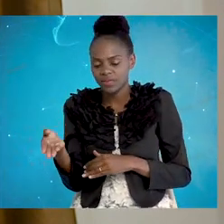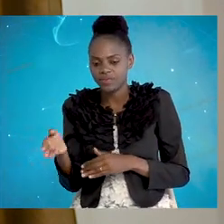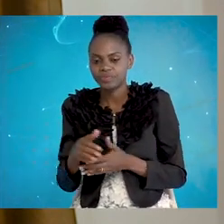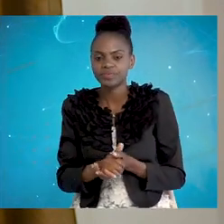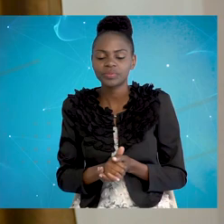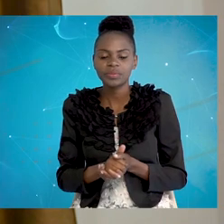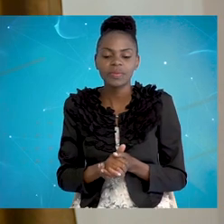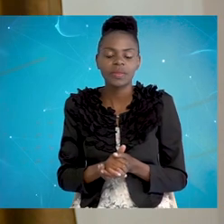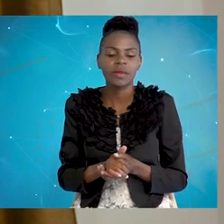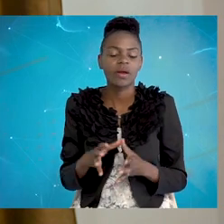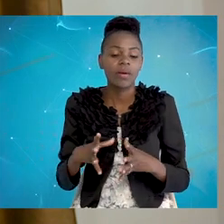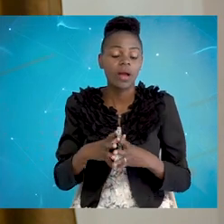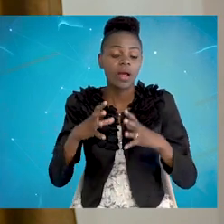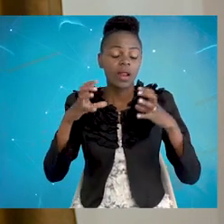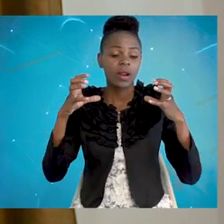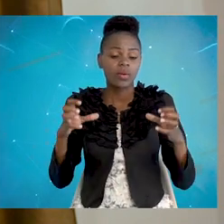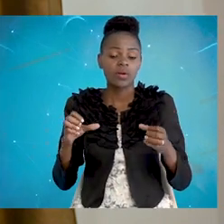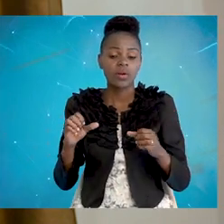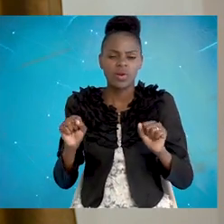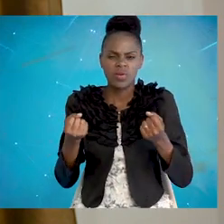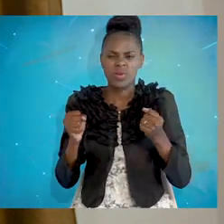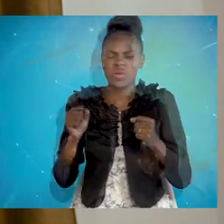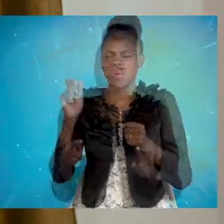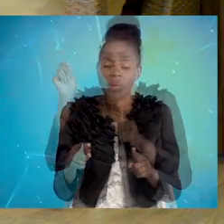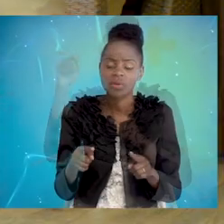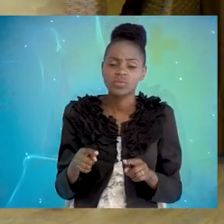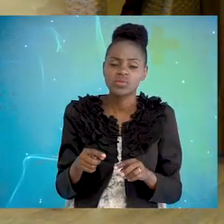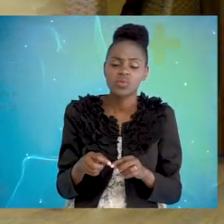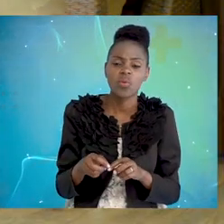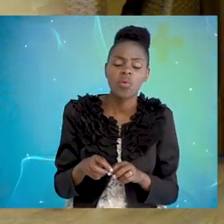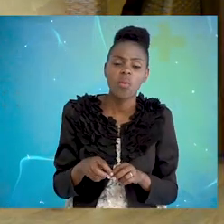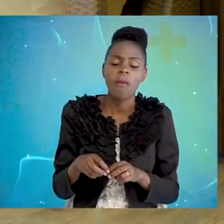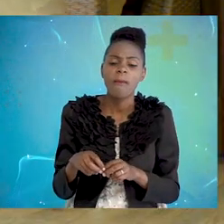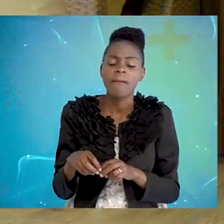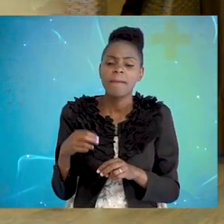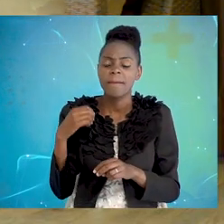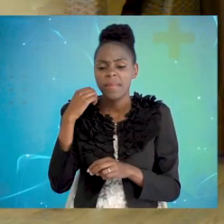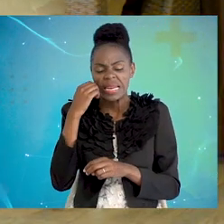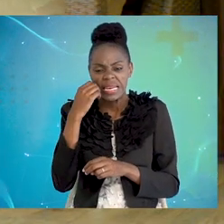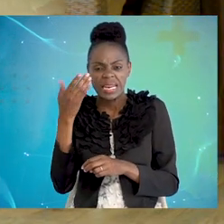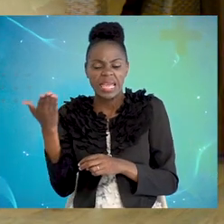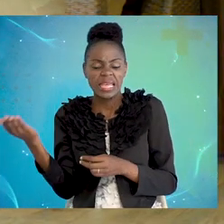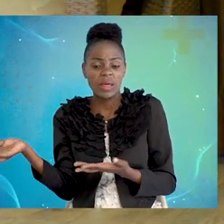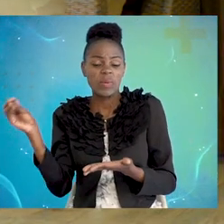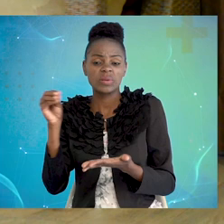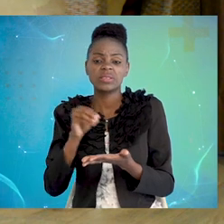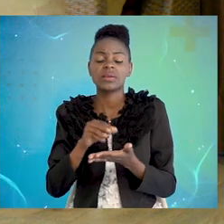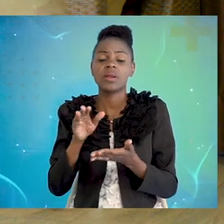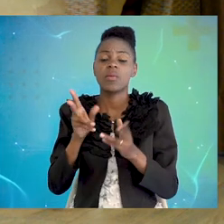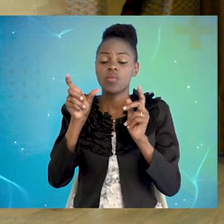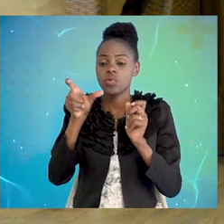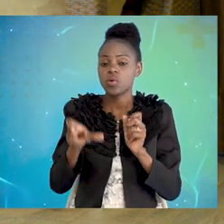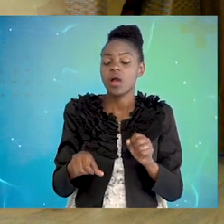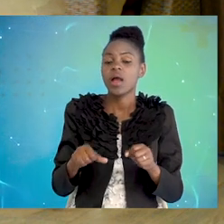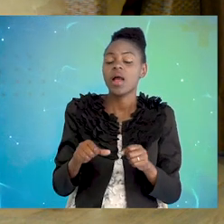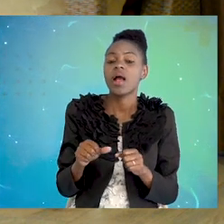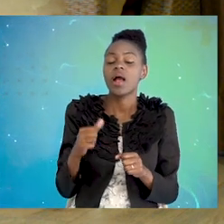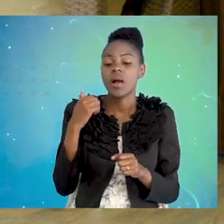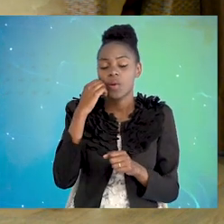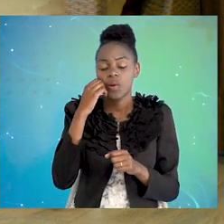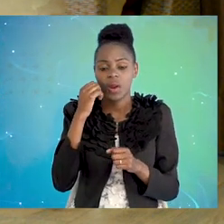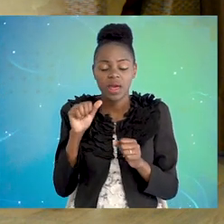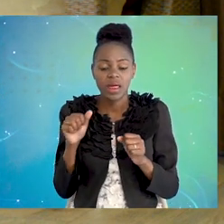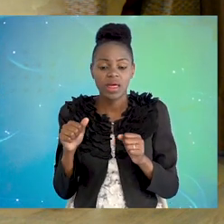young children can have a seizure. It can cause jaundice. And the worst complication that we all worry about is it can